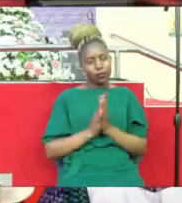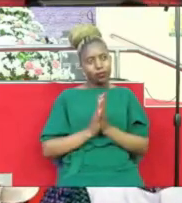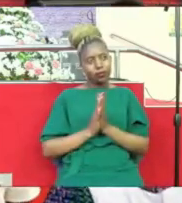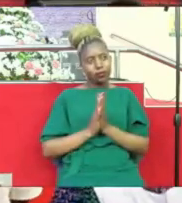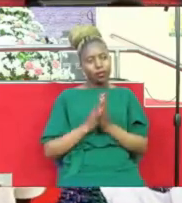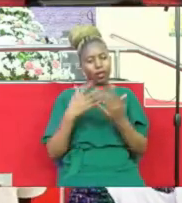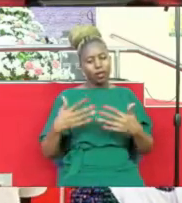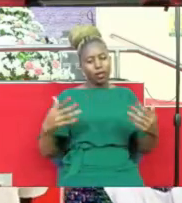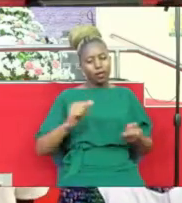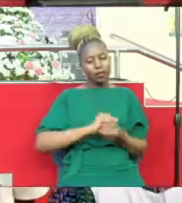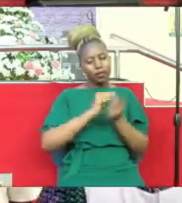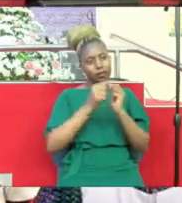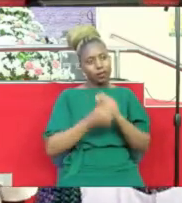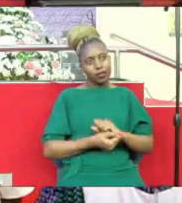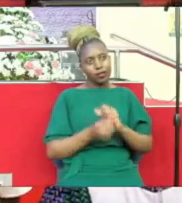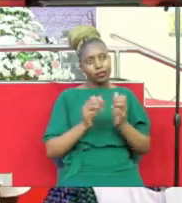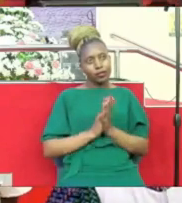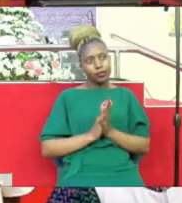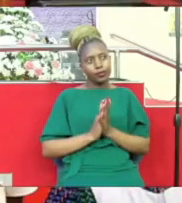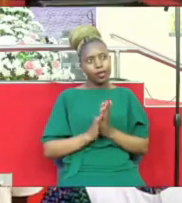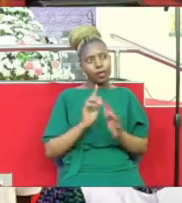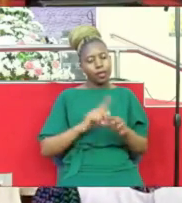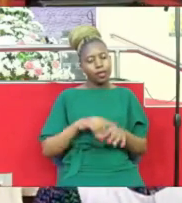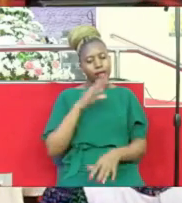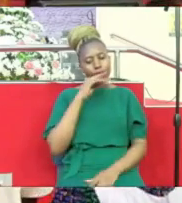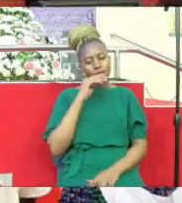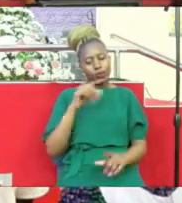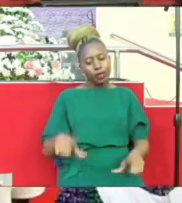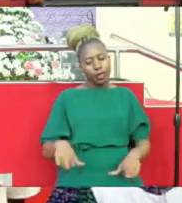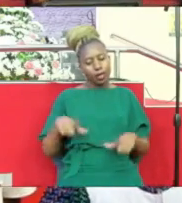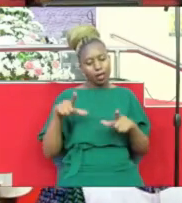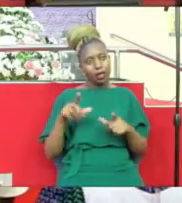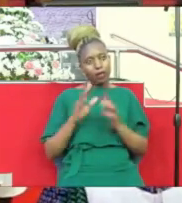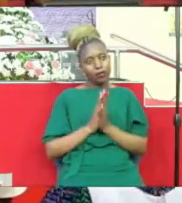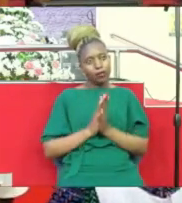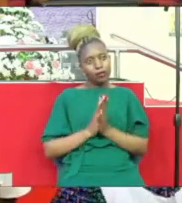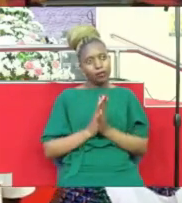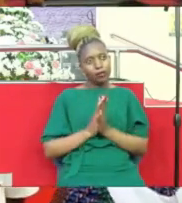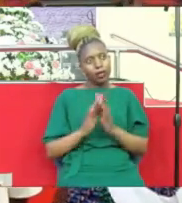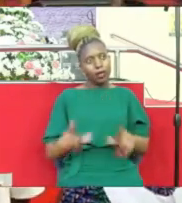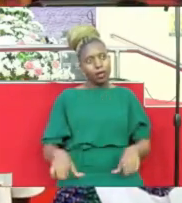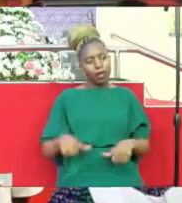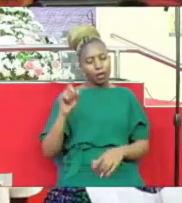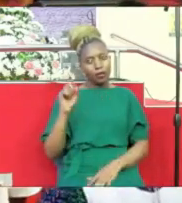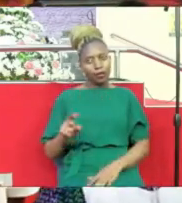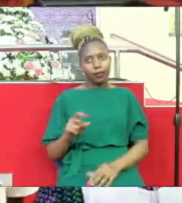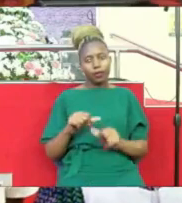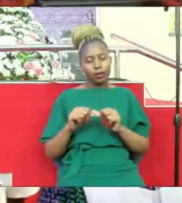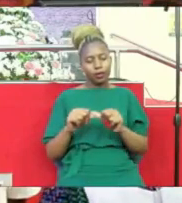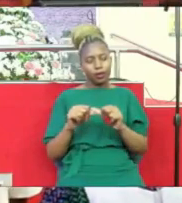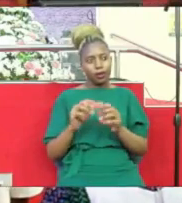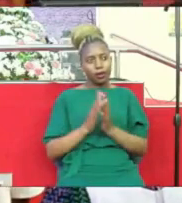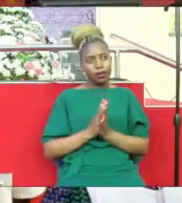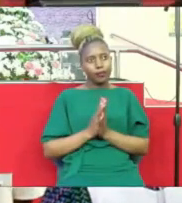things change. When you speak life, life must come.